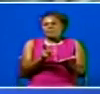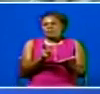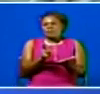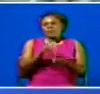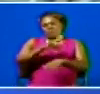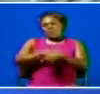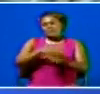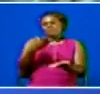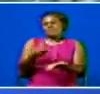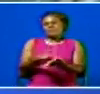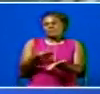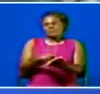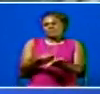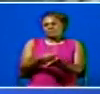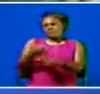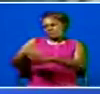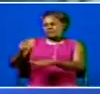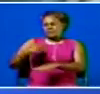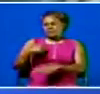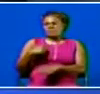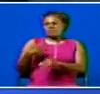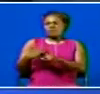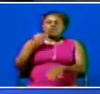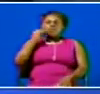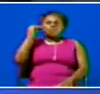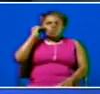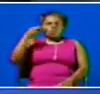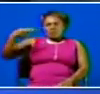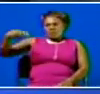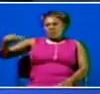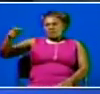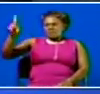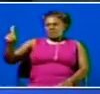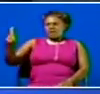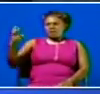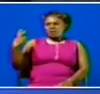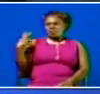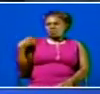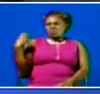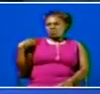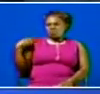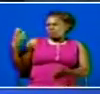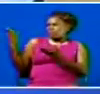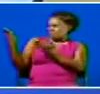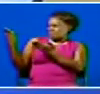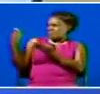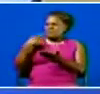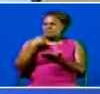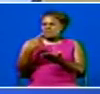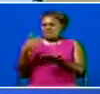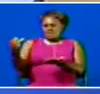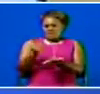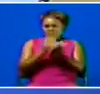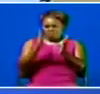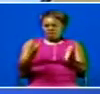to raise that money, then they sent to me from home. Human resource consultant Paminas Wainaina says